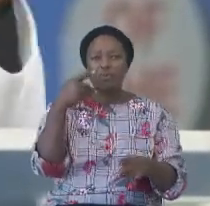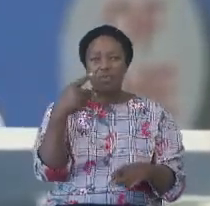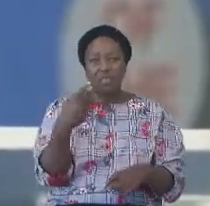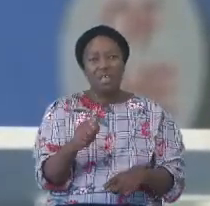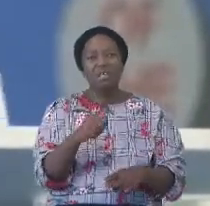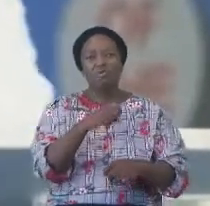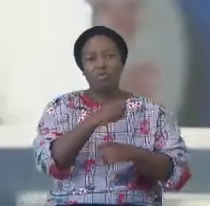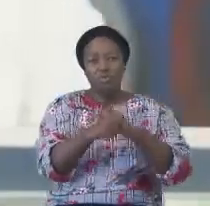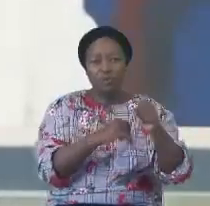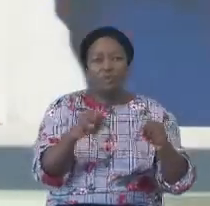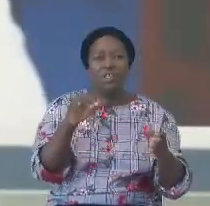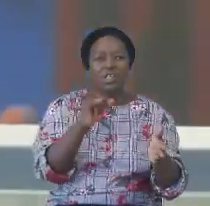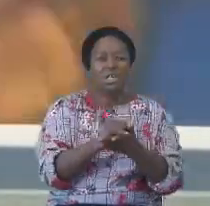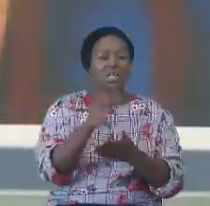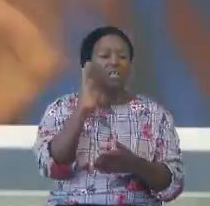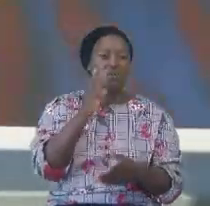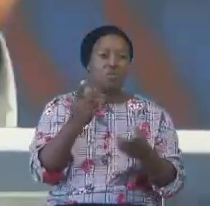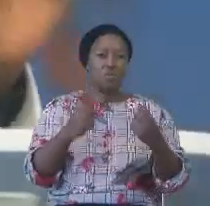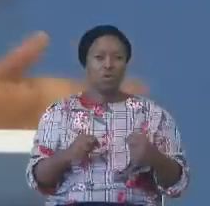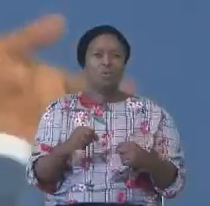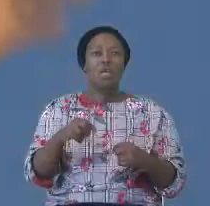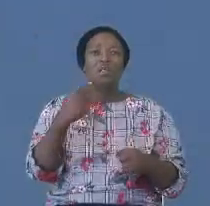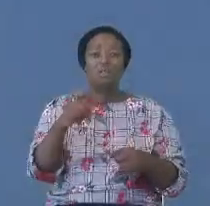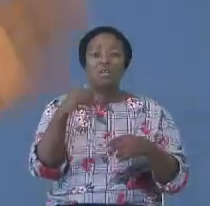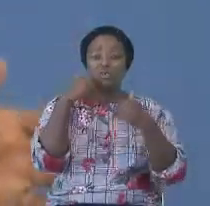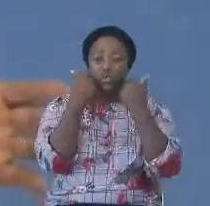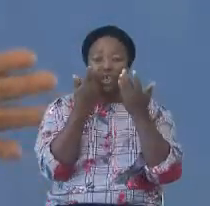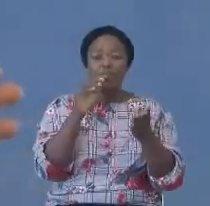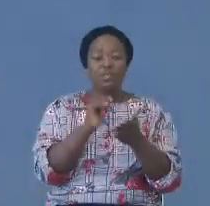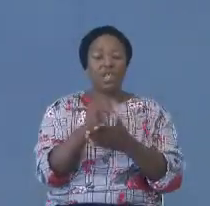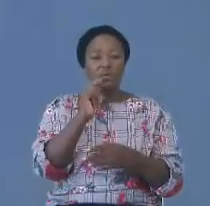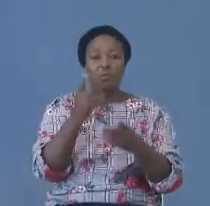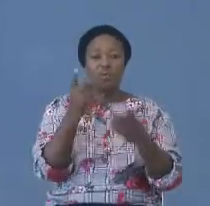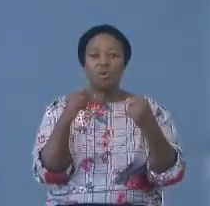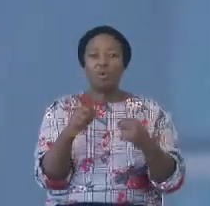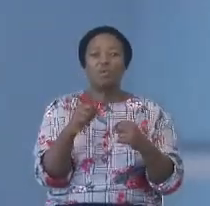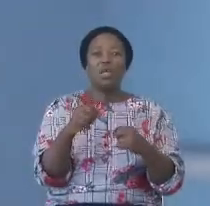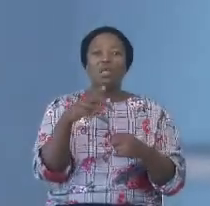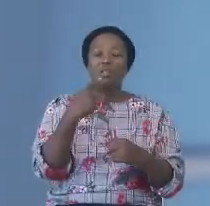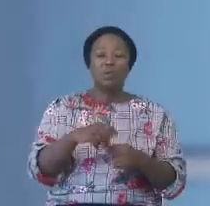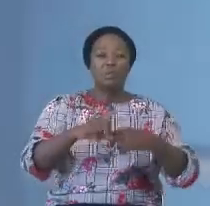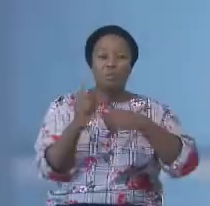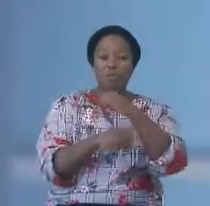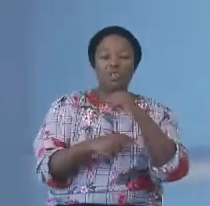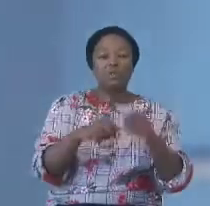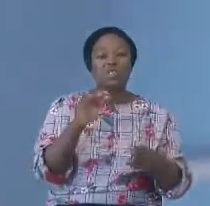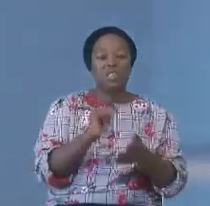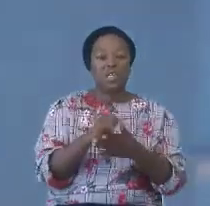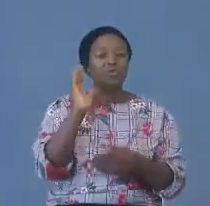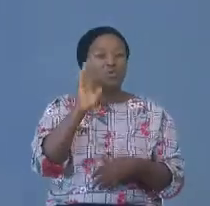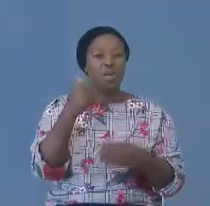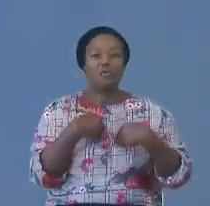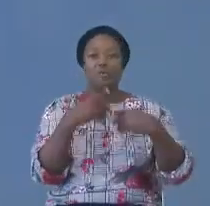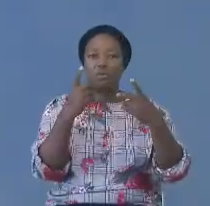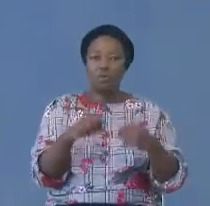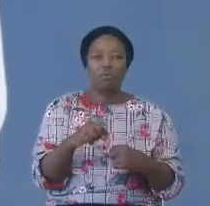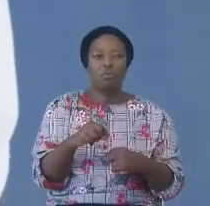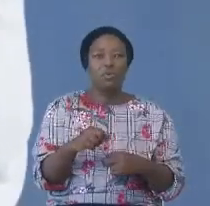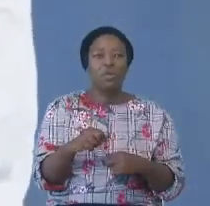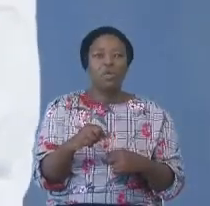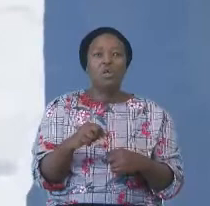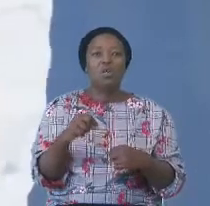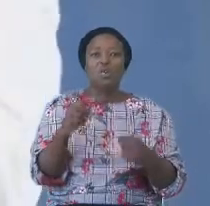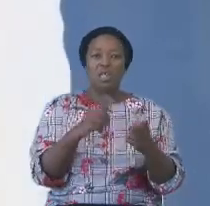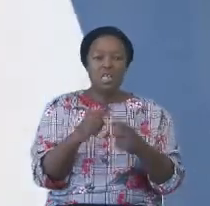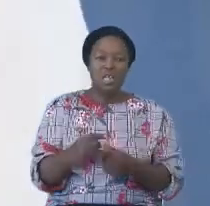will relieve everyone from the suffering that should have come, the shame that should have